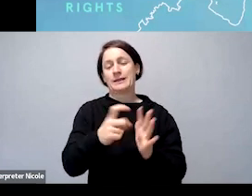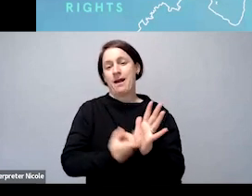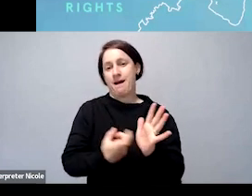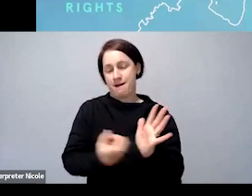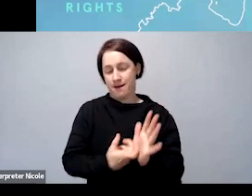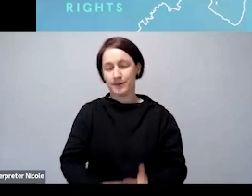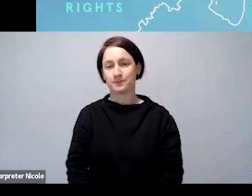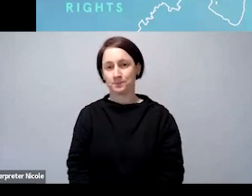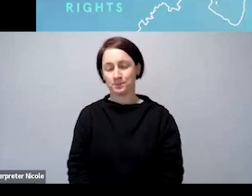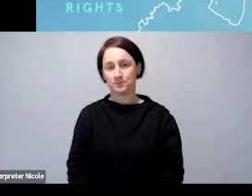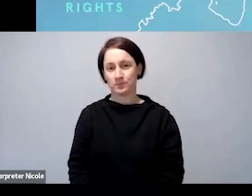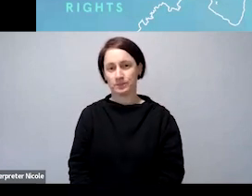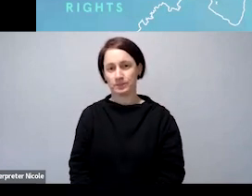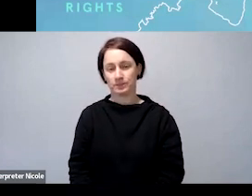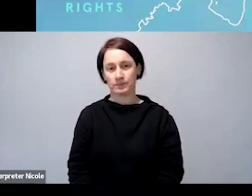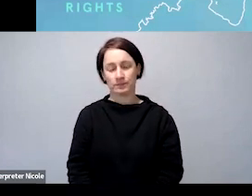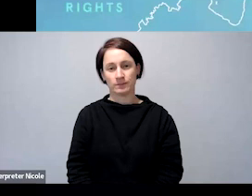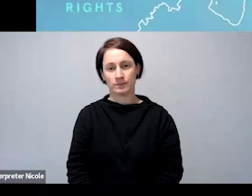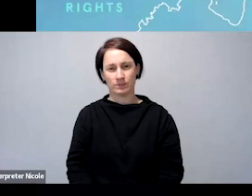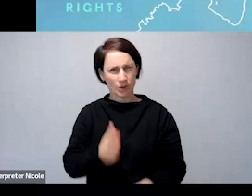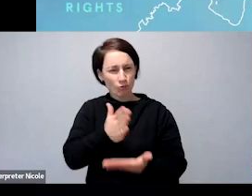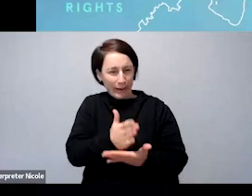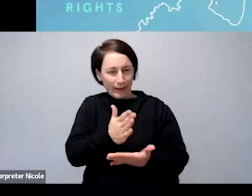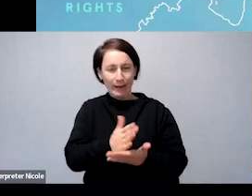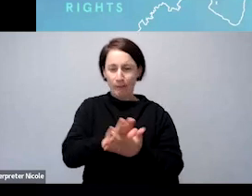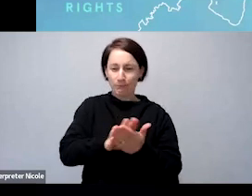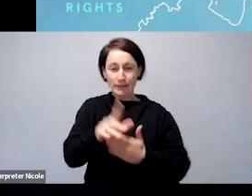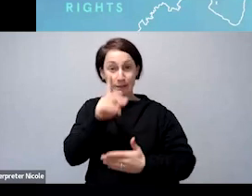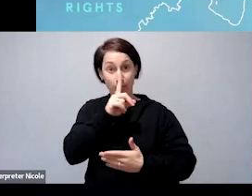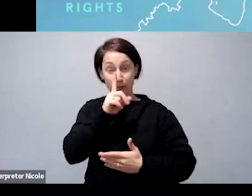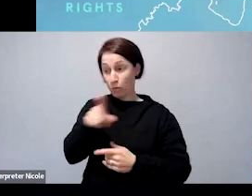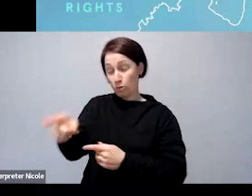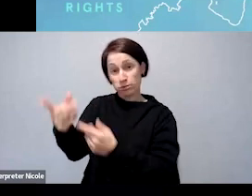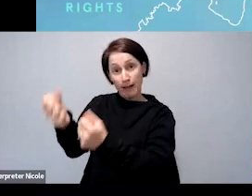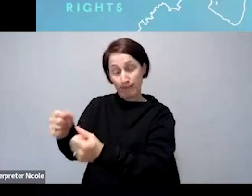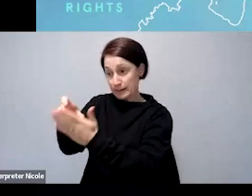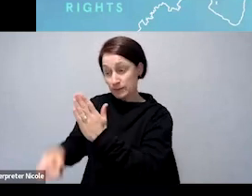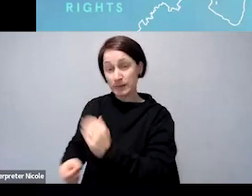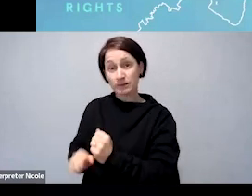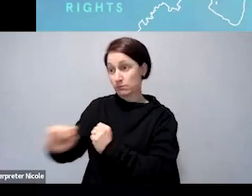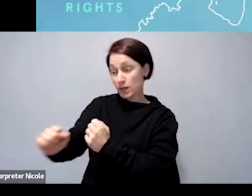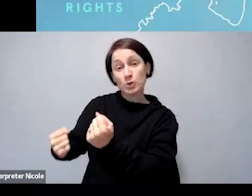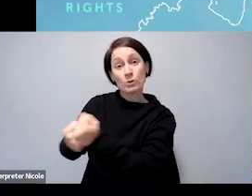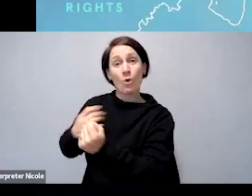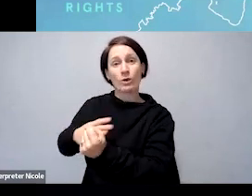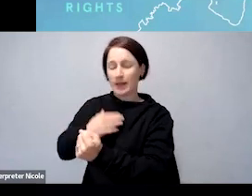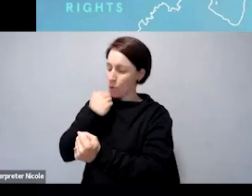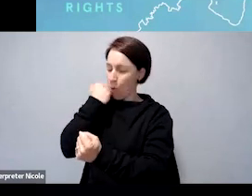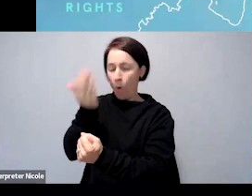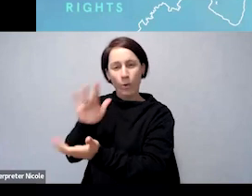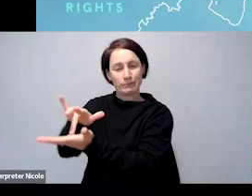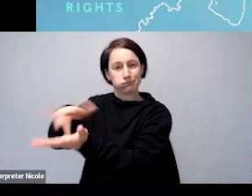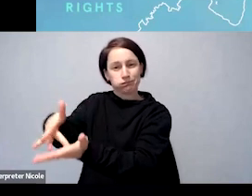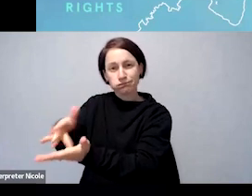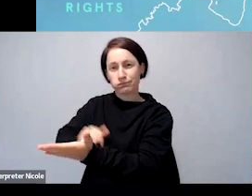is all about. DIDR is really about making sure people with disability and their support needs are at the center of our thinking, of